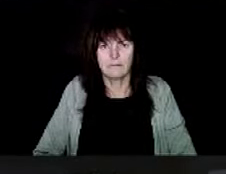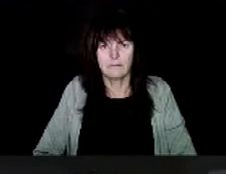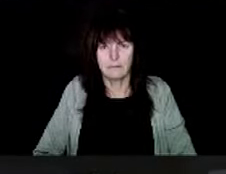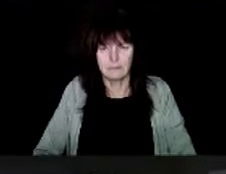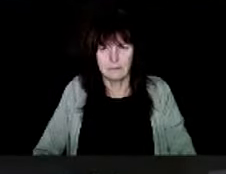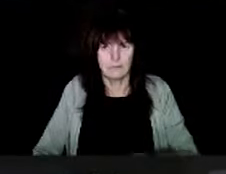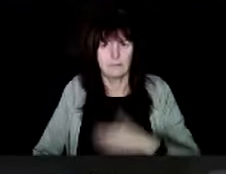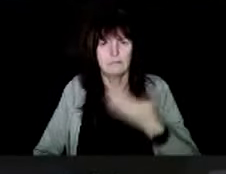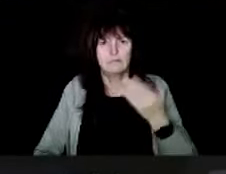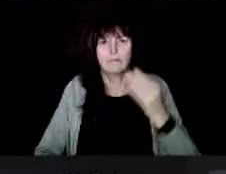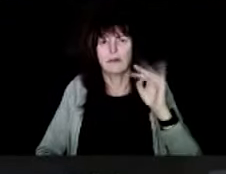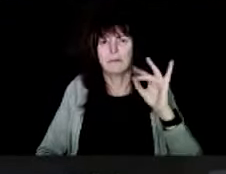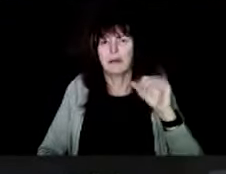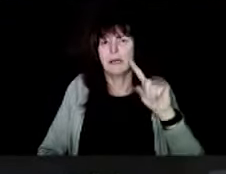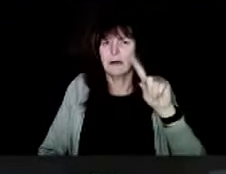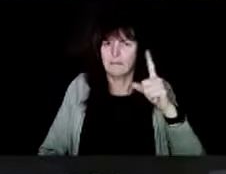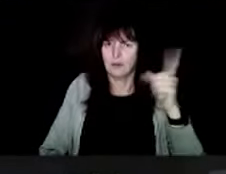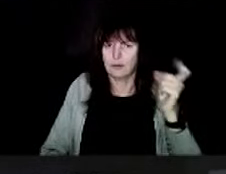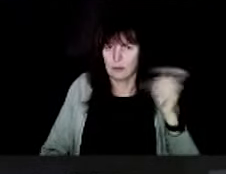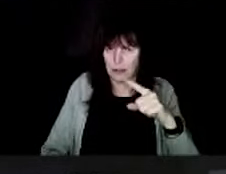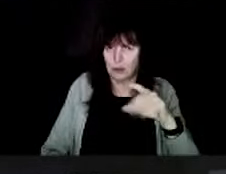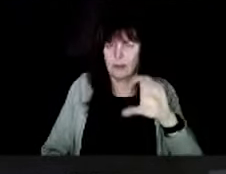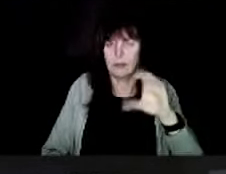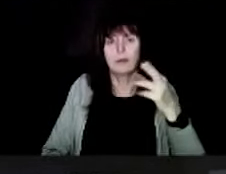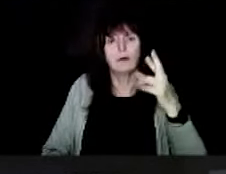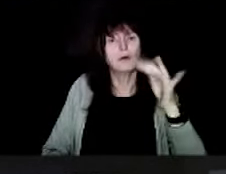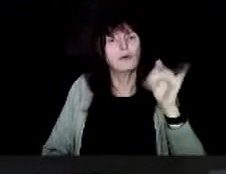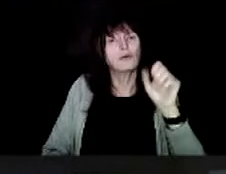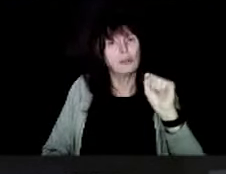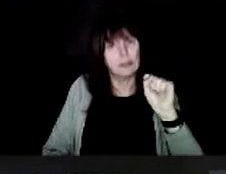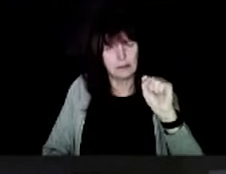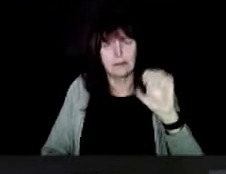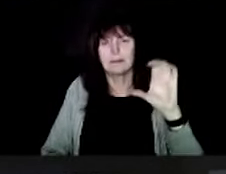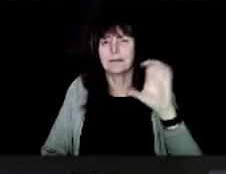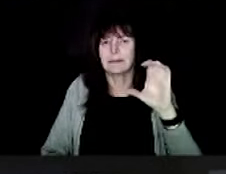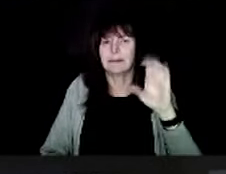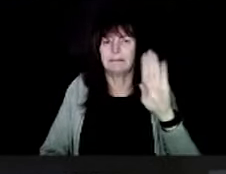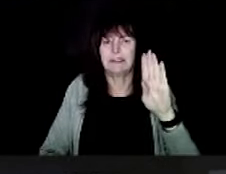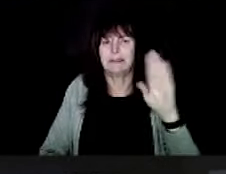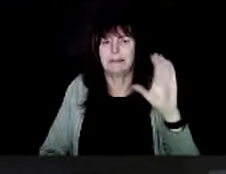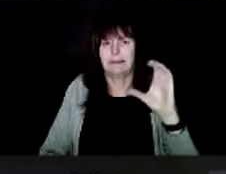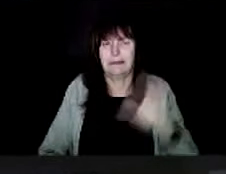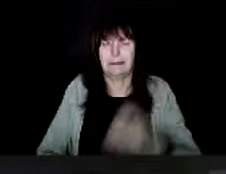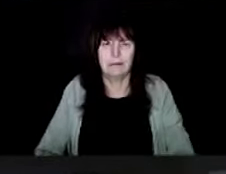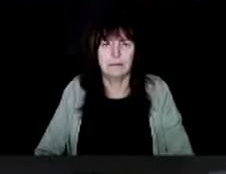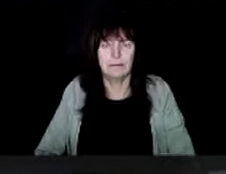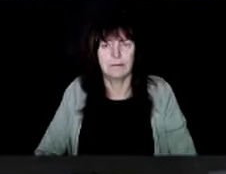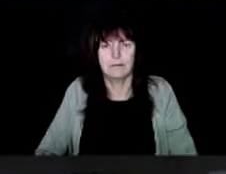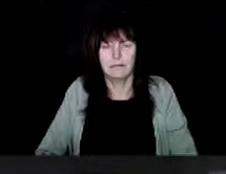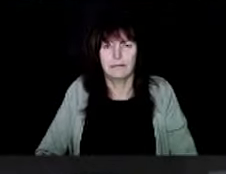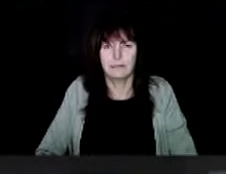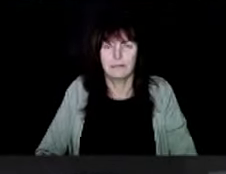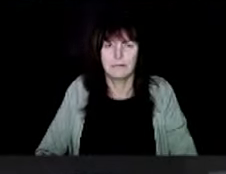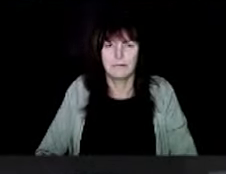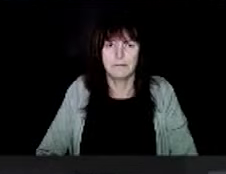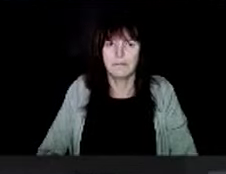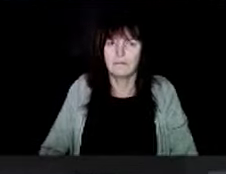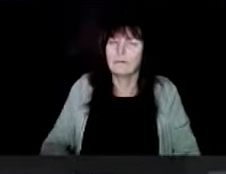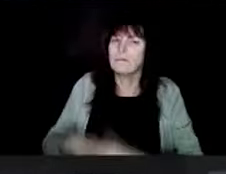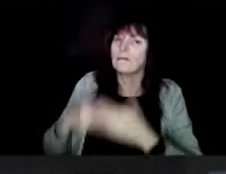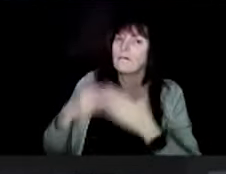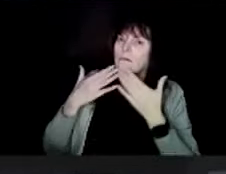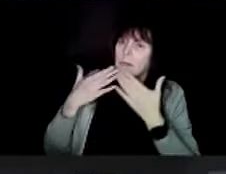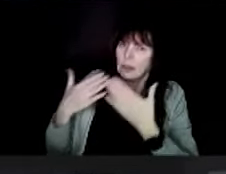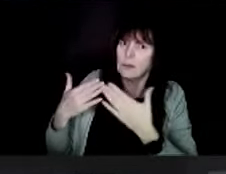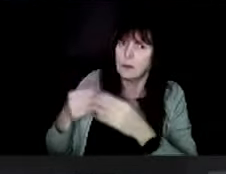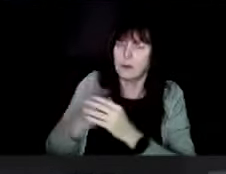at CBC News. Please go ahead. Hey there, Dr. Moore. Thank you so much for taking our questions, as always. I wanted to